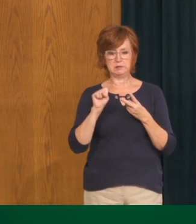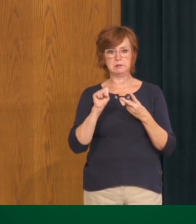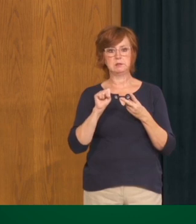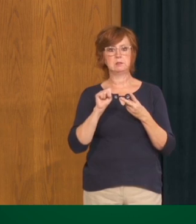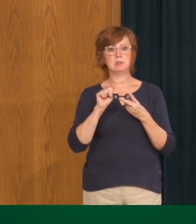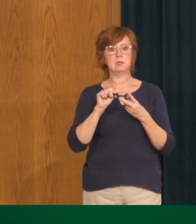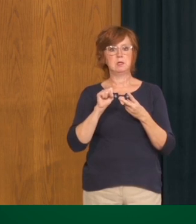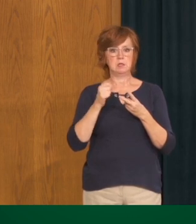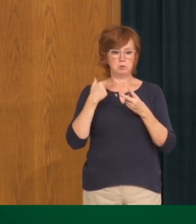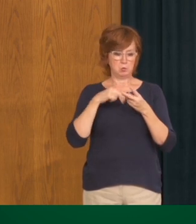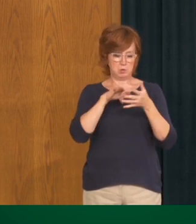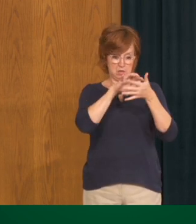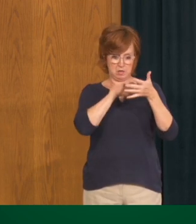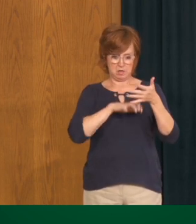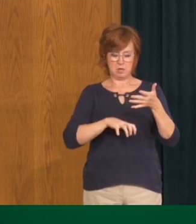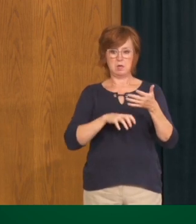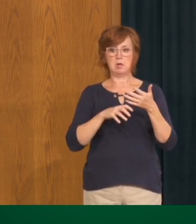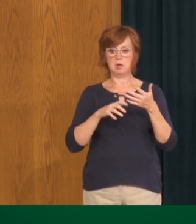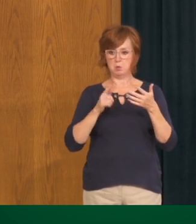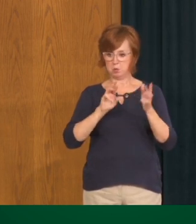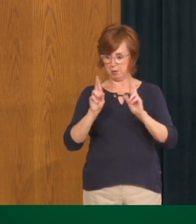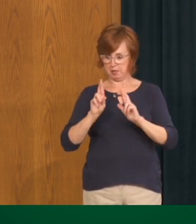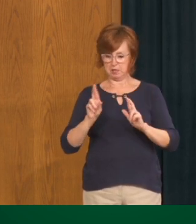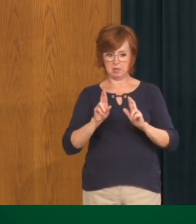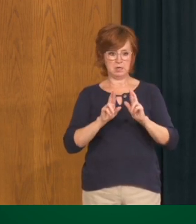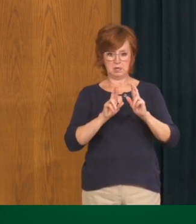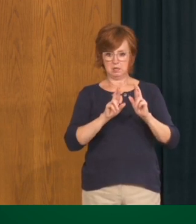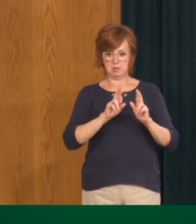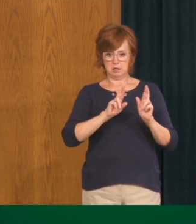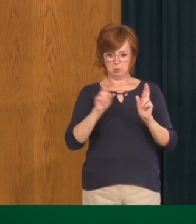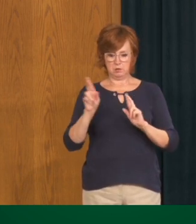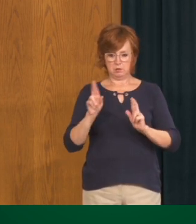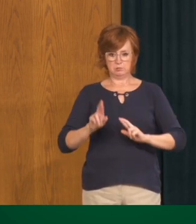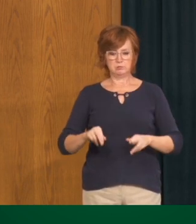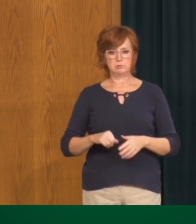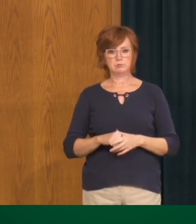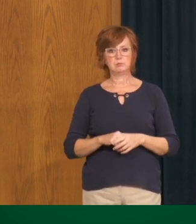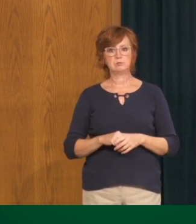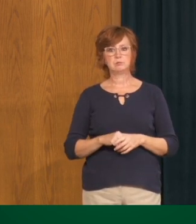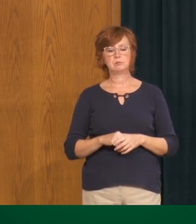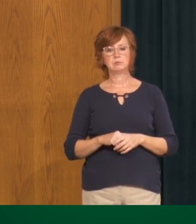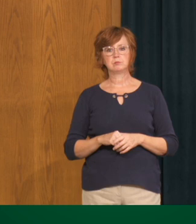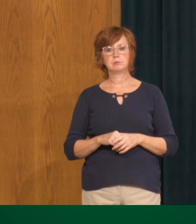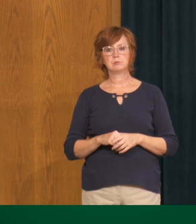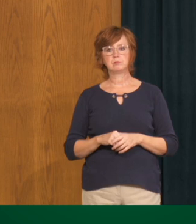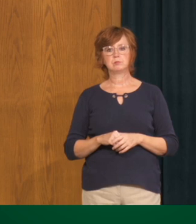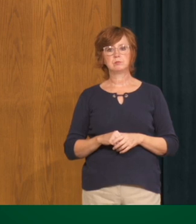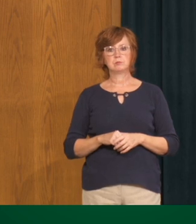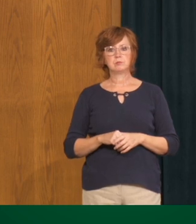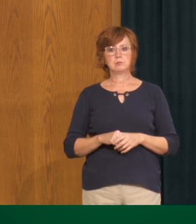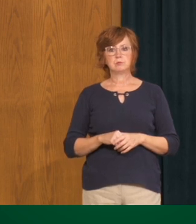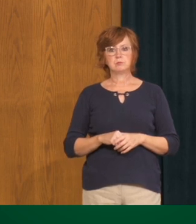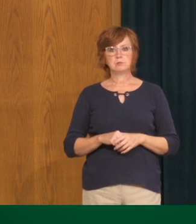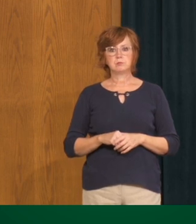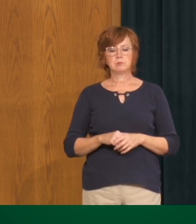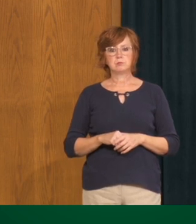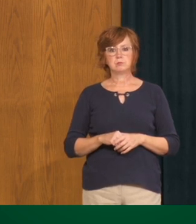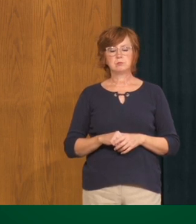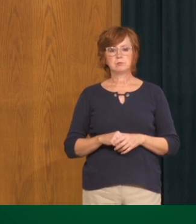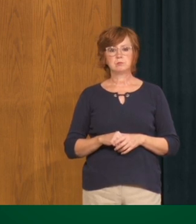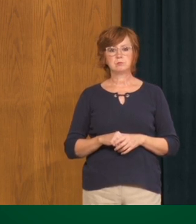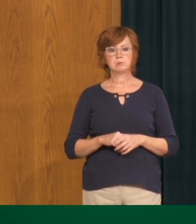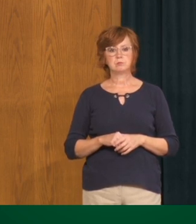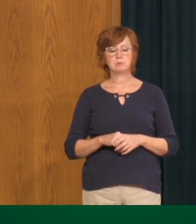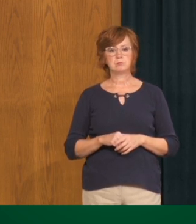And the preparation of the local plans certainly were, in our view, and they're all consistent with those guidelines, responsive to